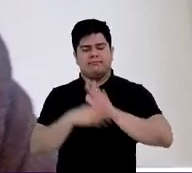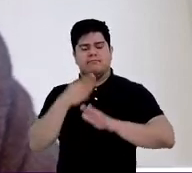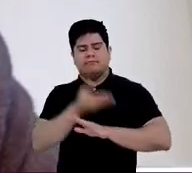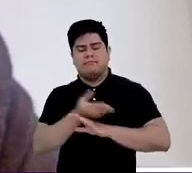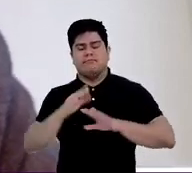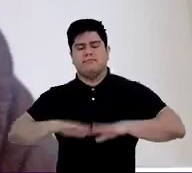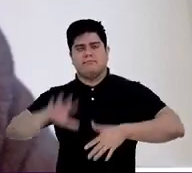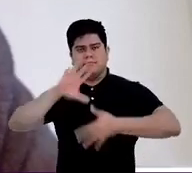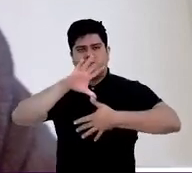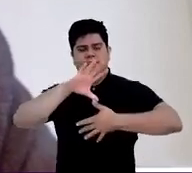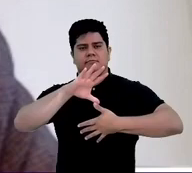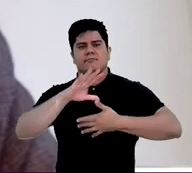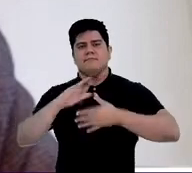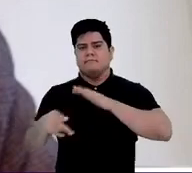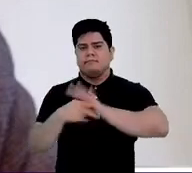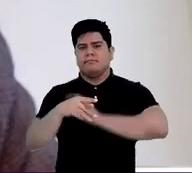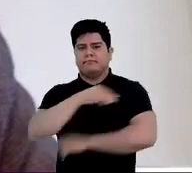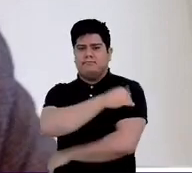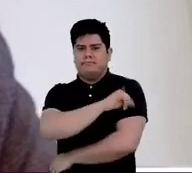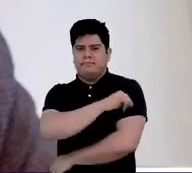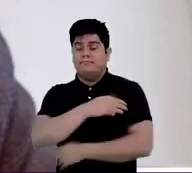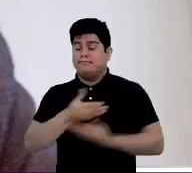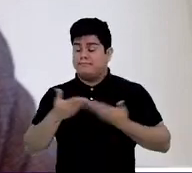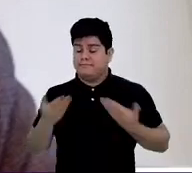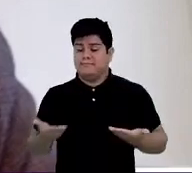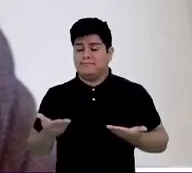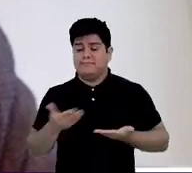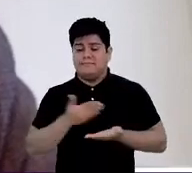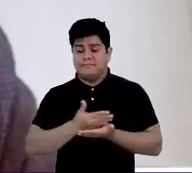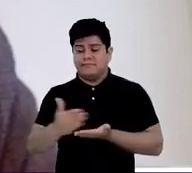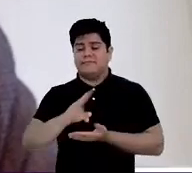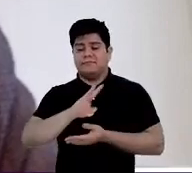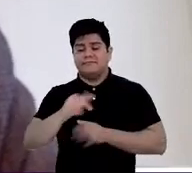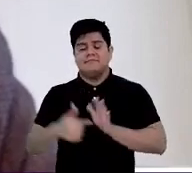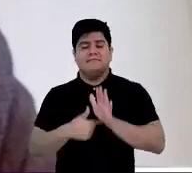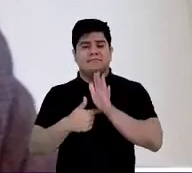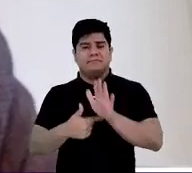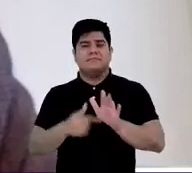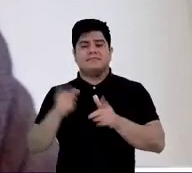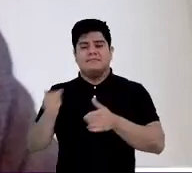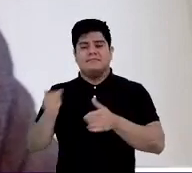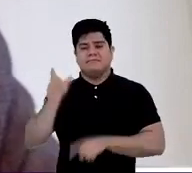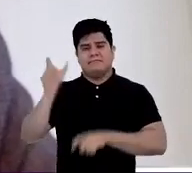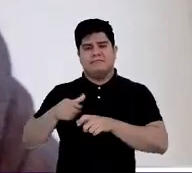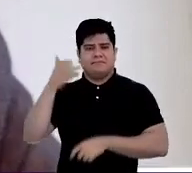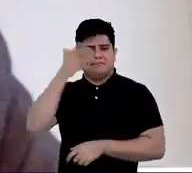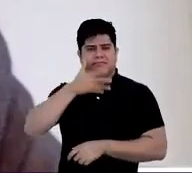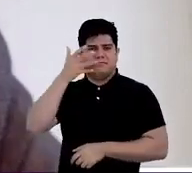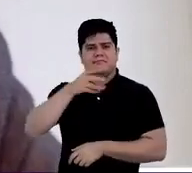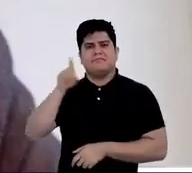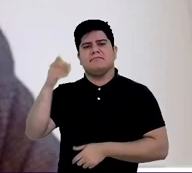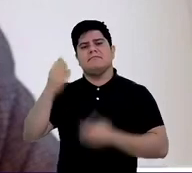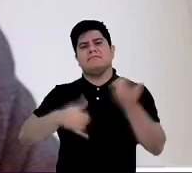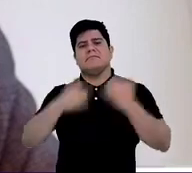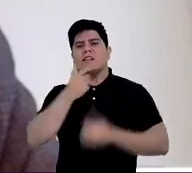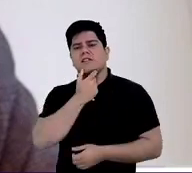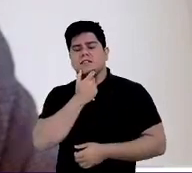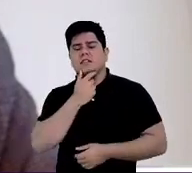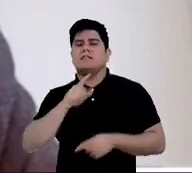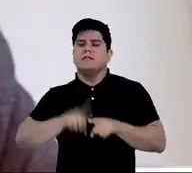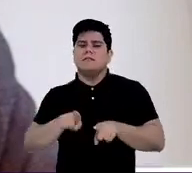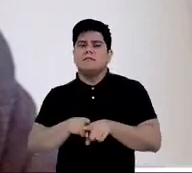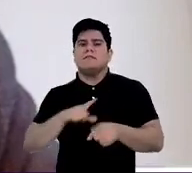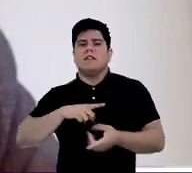Oncologia Rio de Janeiro. A partir de agora, apresentarei os nossos palestrantes que falarão em inglês e nós